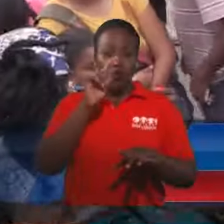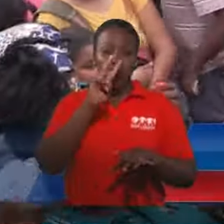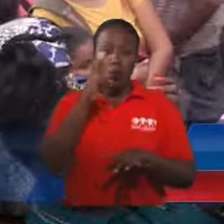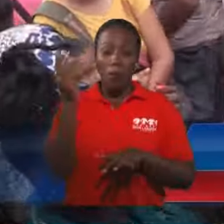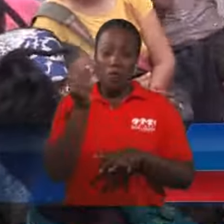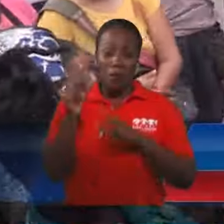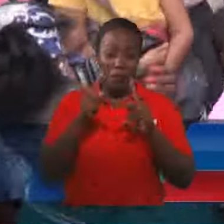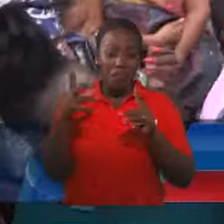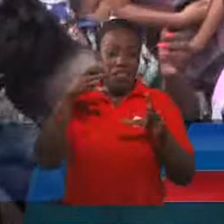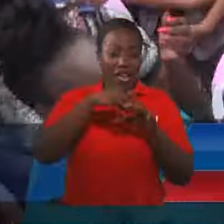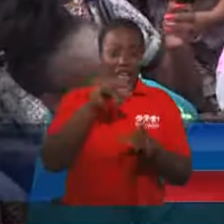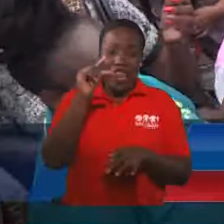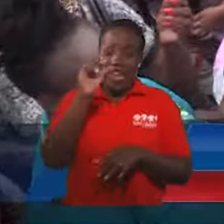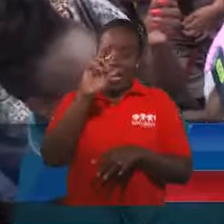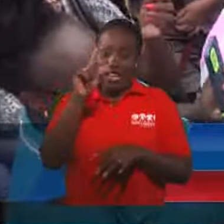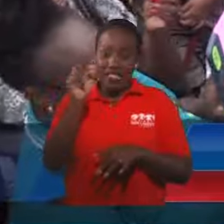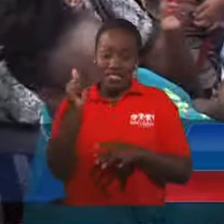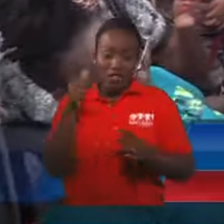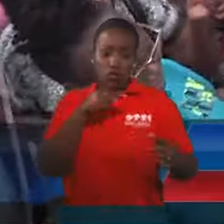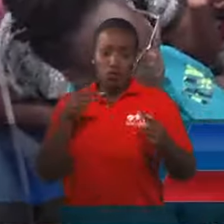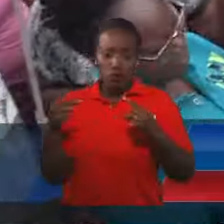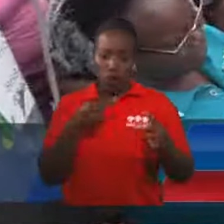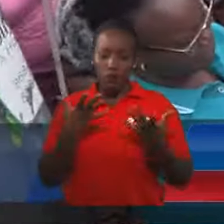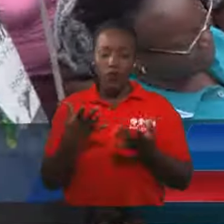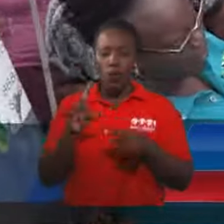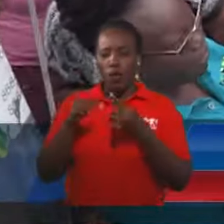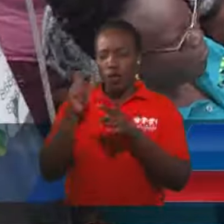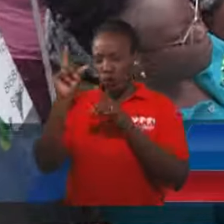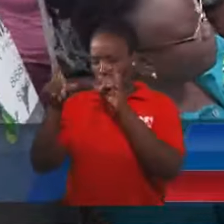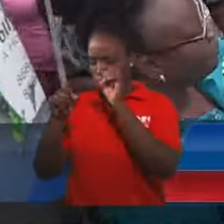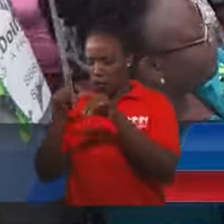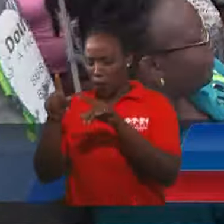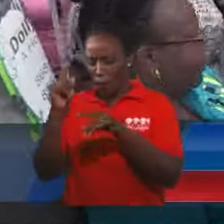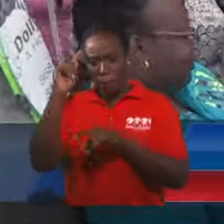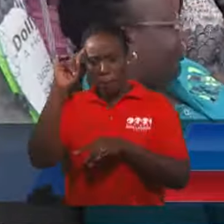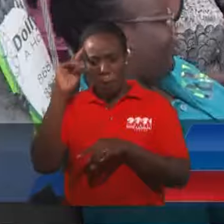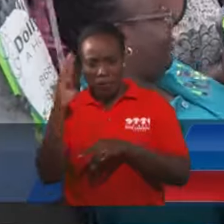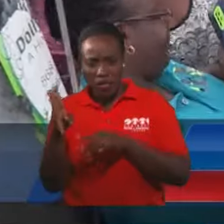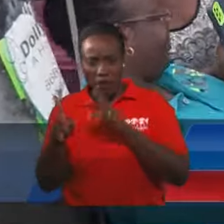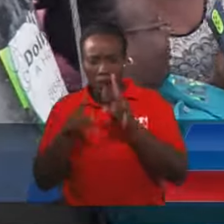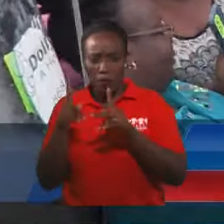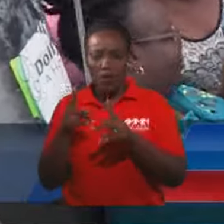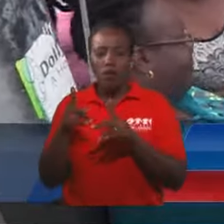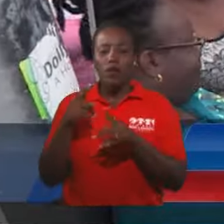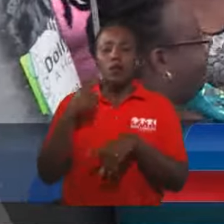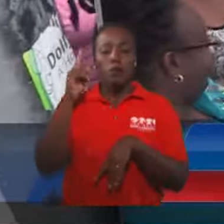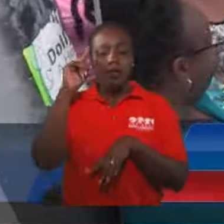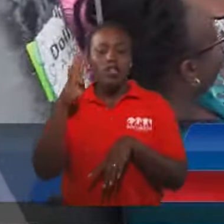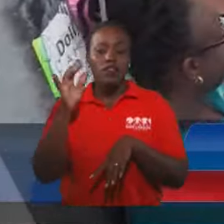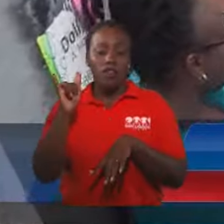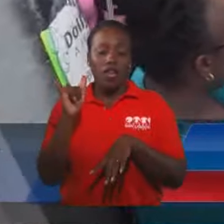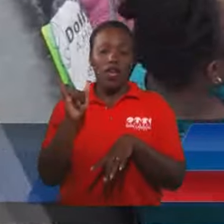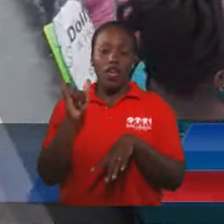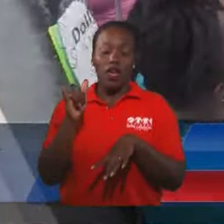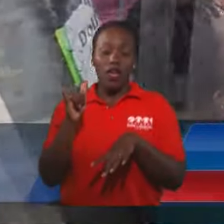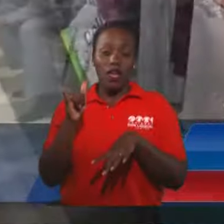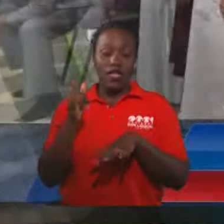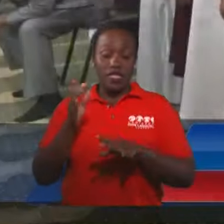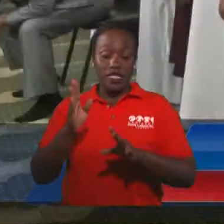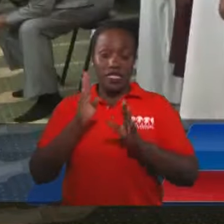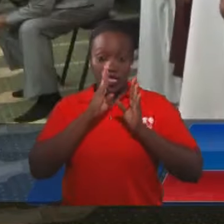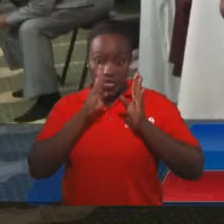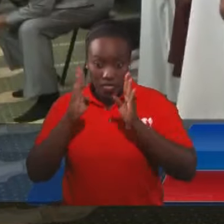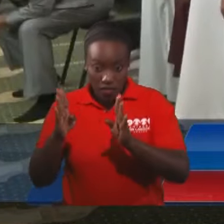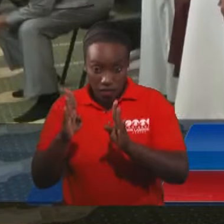in the Gaza. He said when questioned, believers respond that their inspiration and devotion are strengthened through their daily reading of the